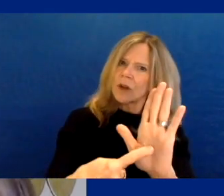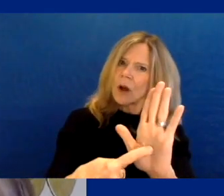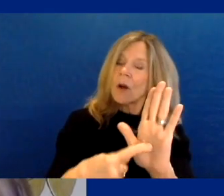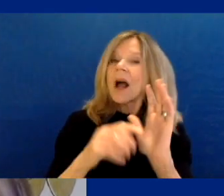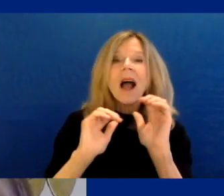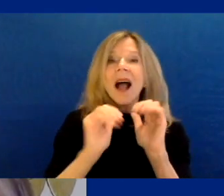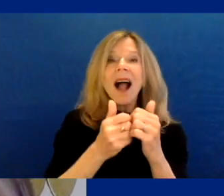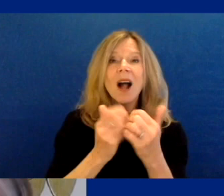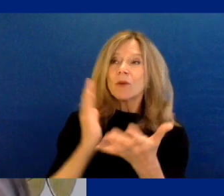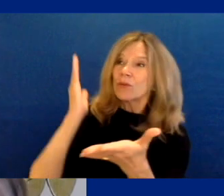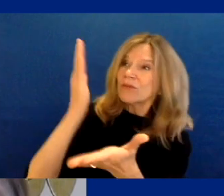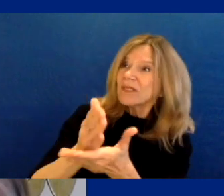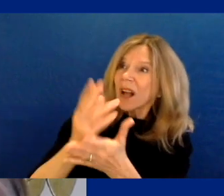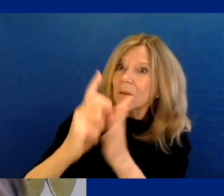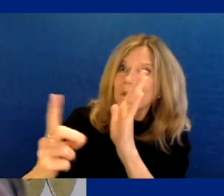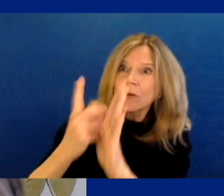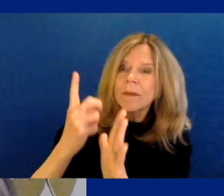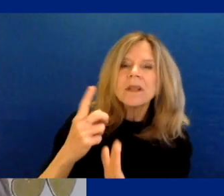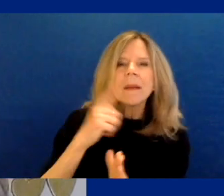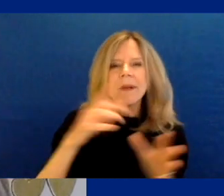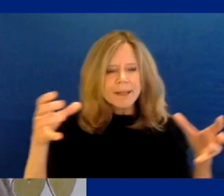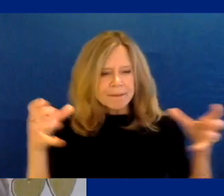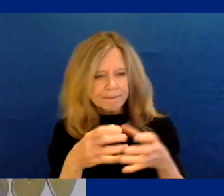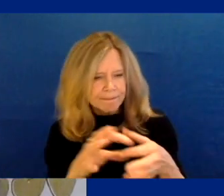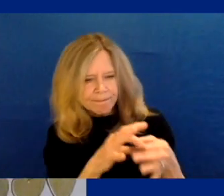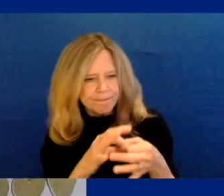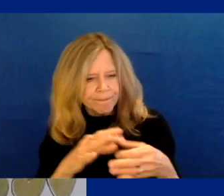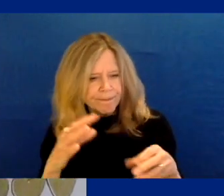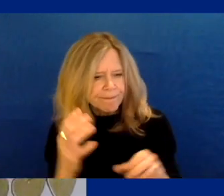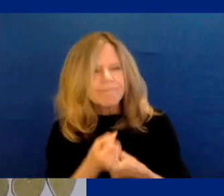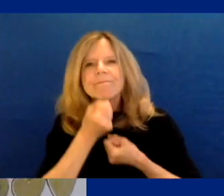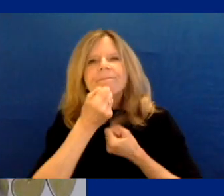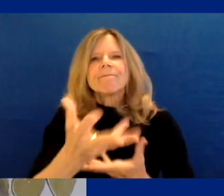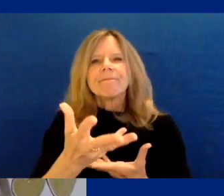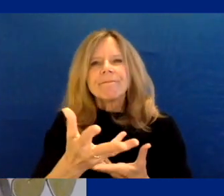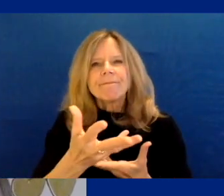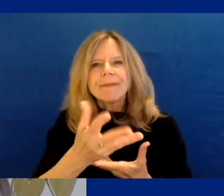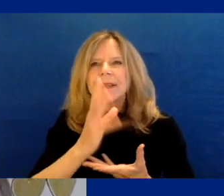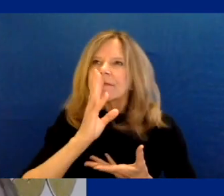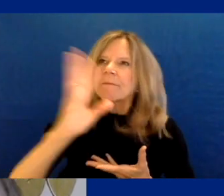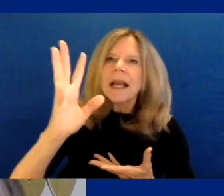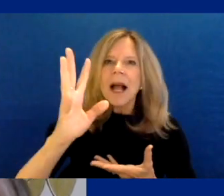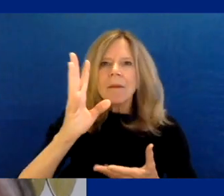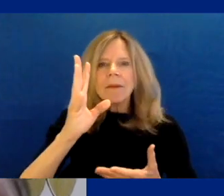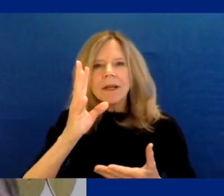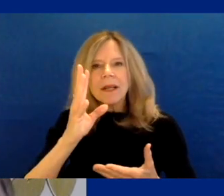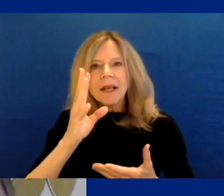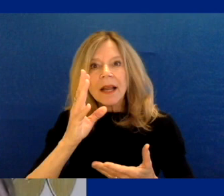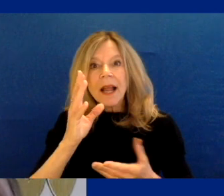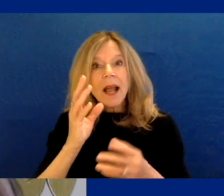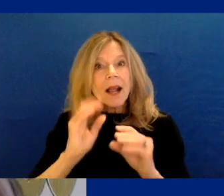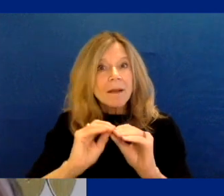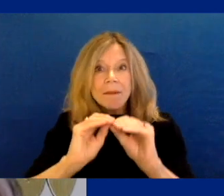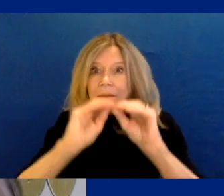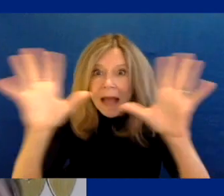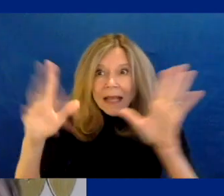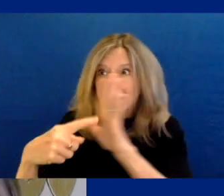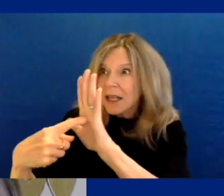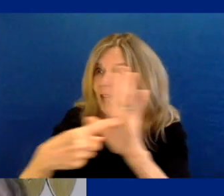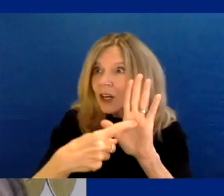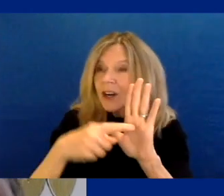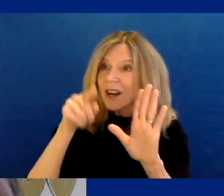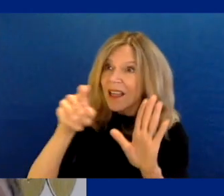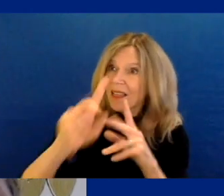The only way to stop this discrimination was to use their voices, to speak up and to speak out, making it